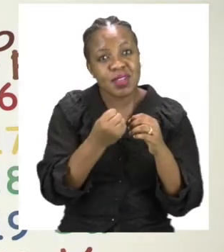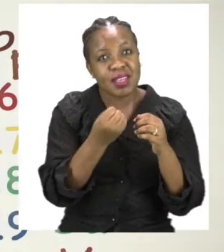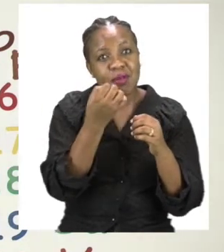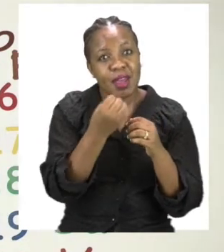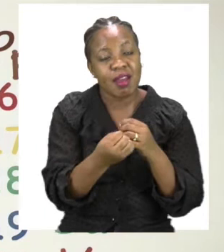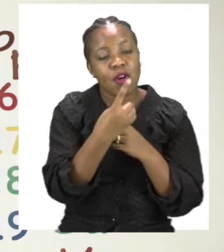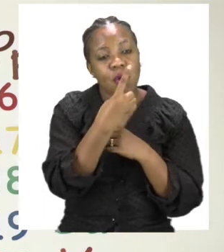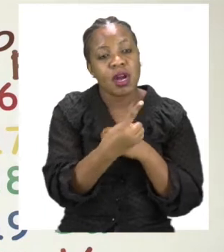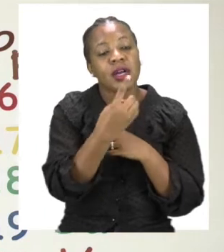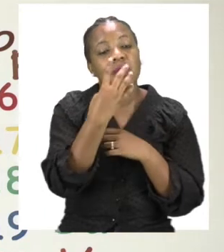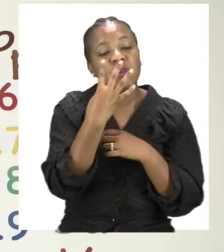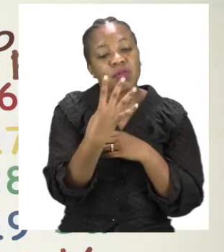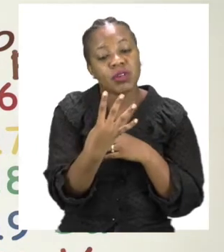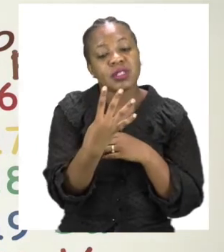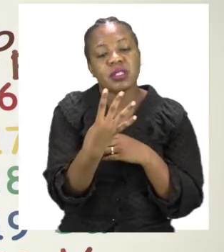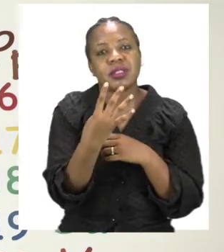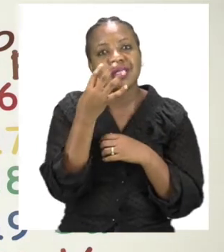to